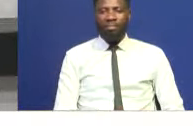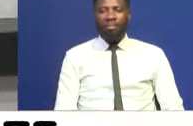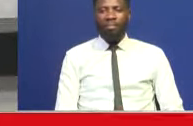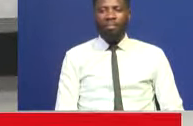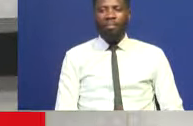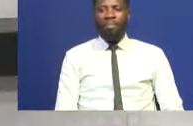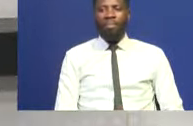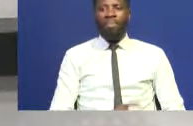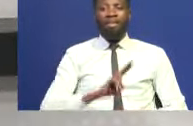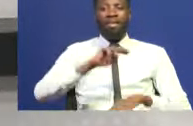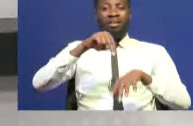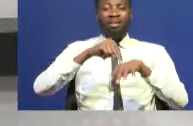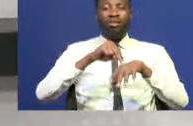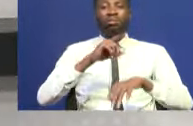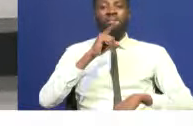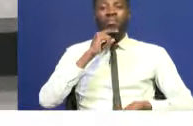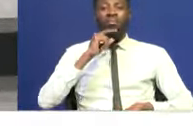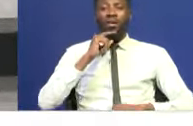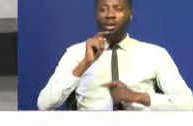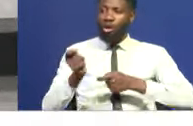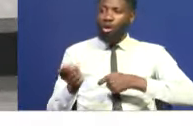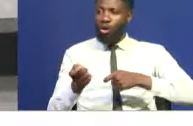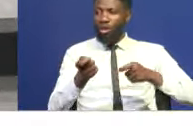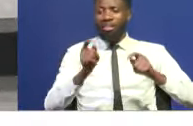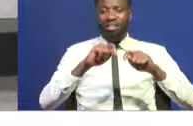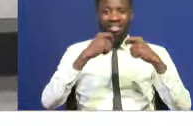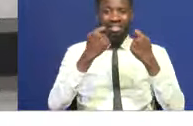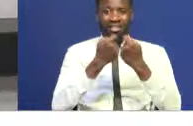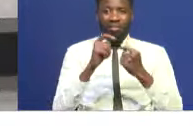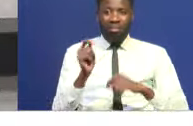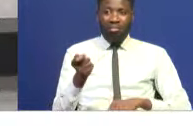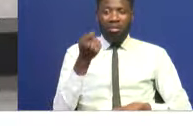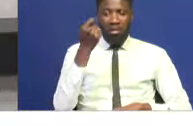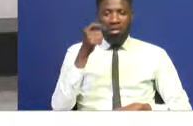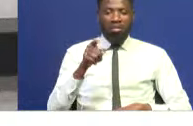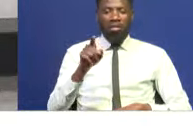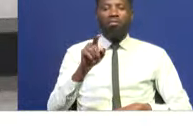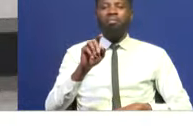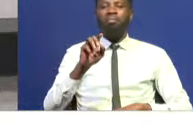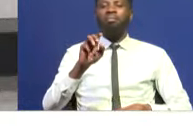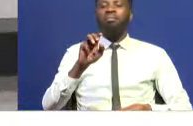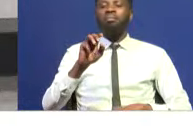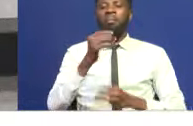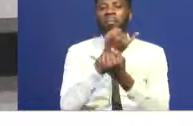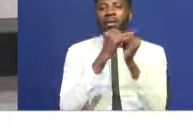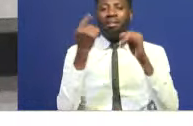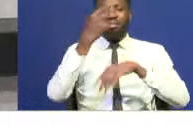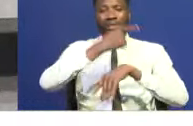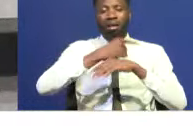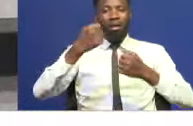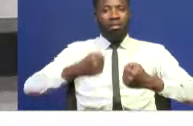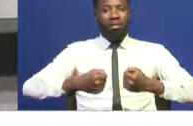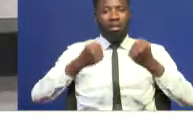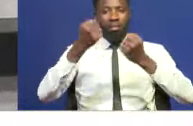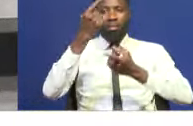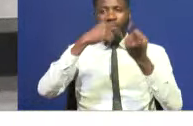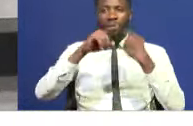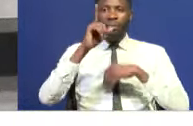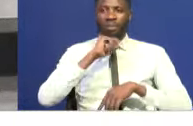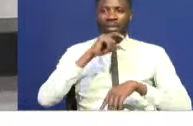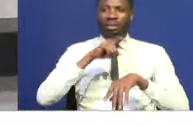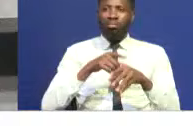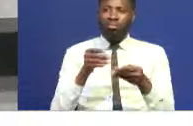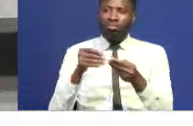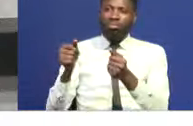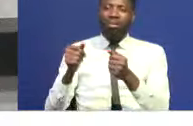Now, the national men's ice hockey team Kenya Lions lifted the Madaraka Day Cup after trouncing World Team 9-5 in a